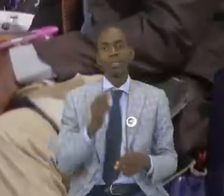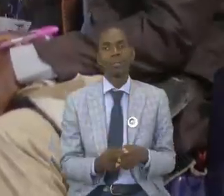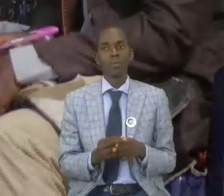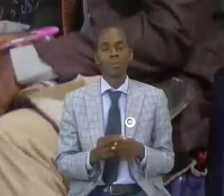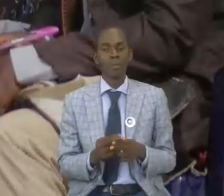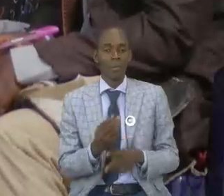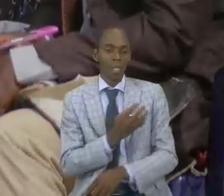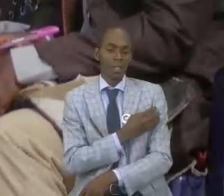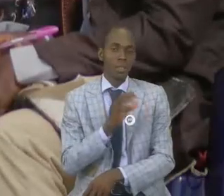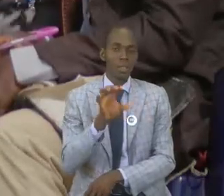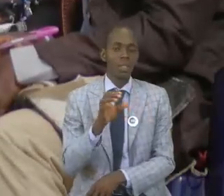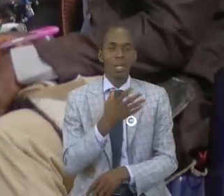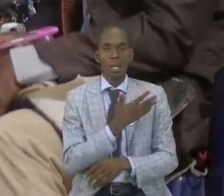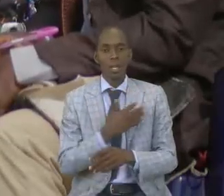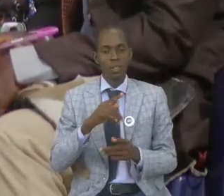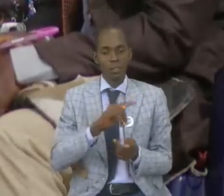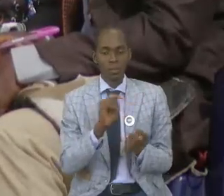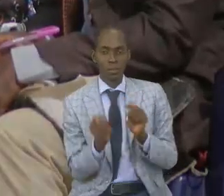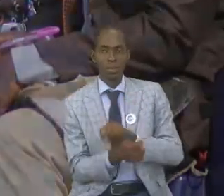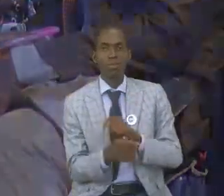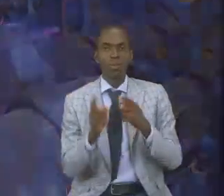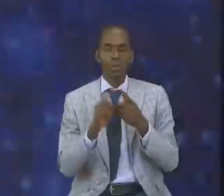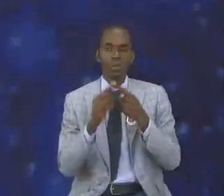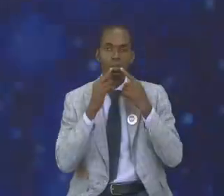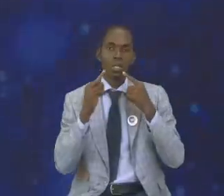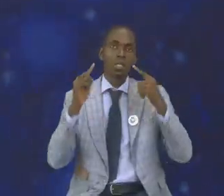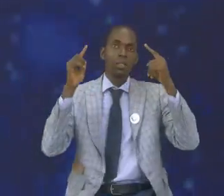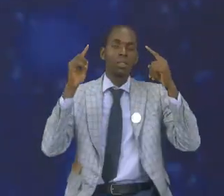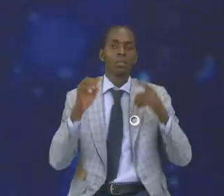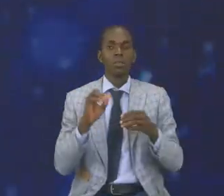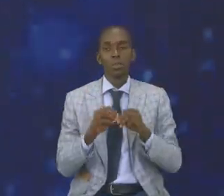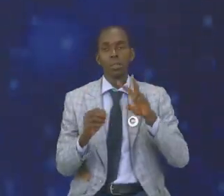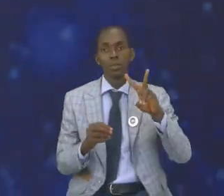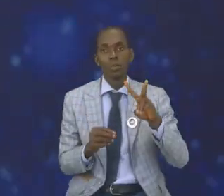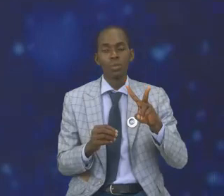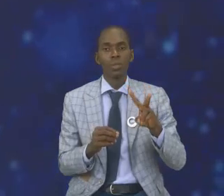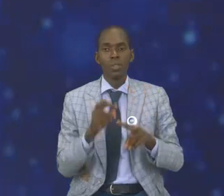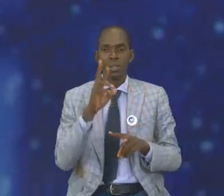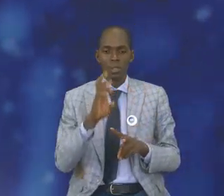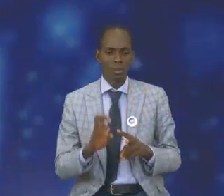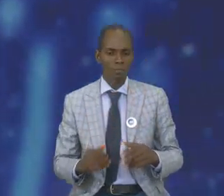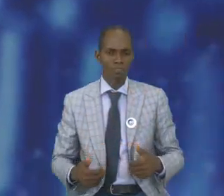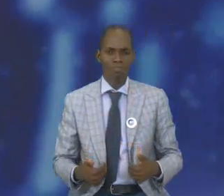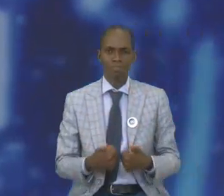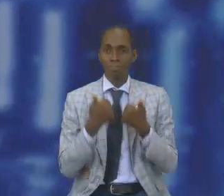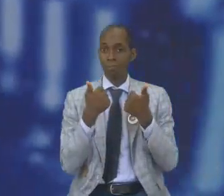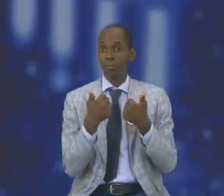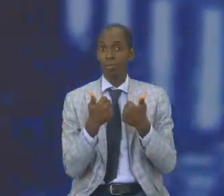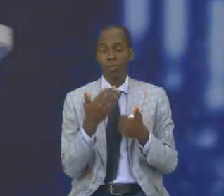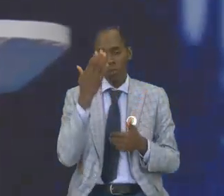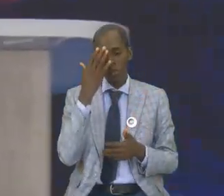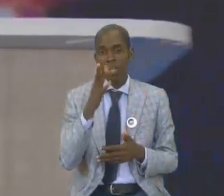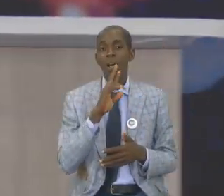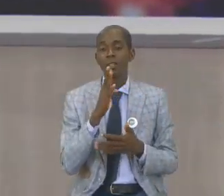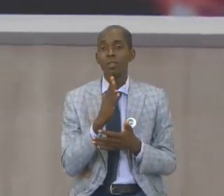Recharged and transformed to excel. Number 2, re-challenge. You know, sometimes you were